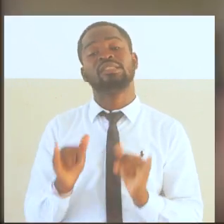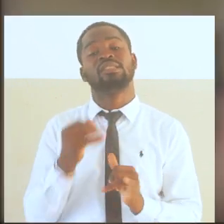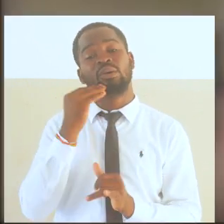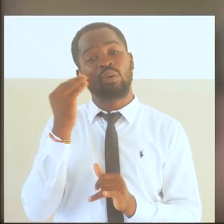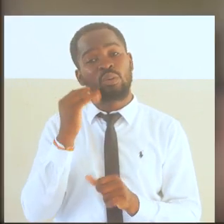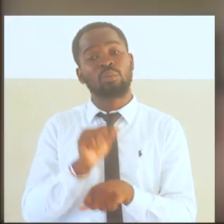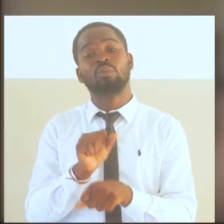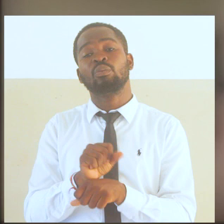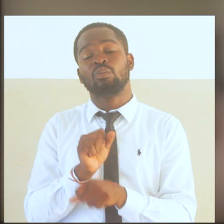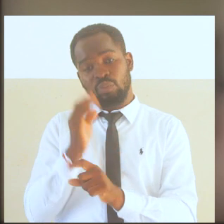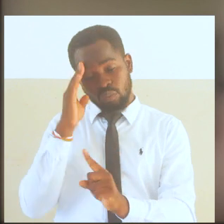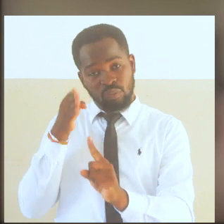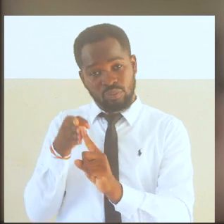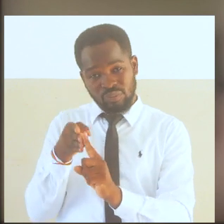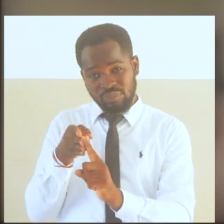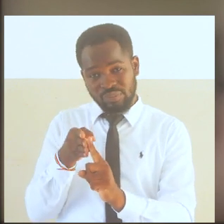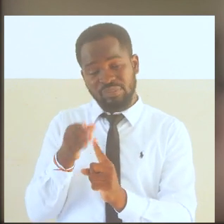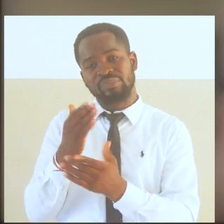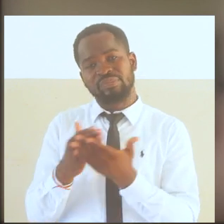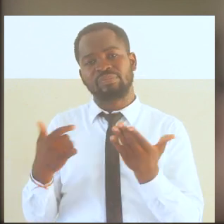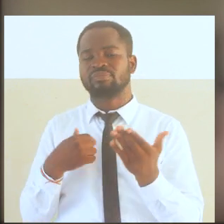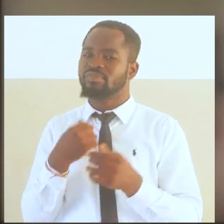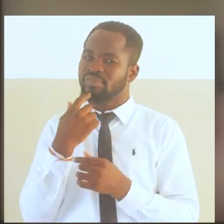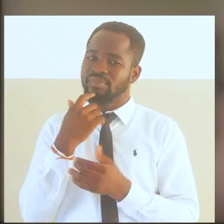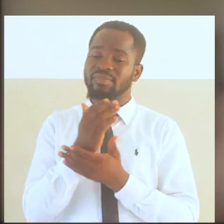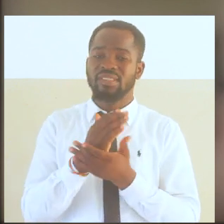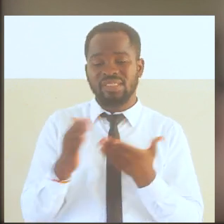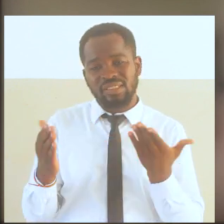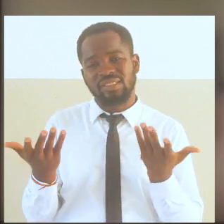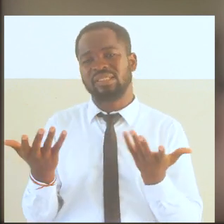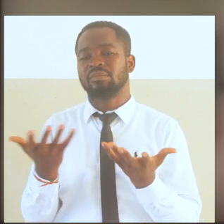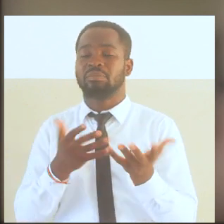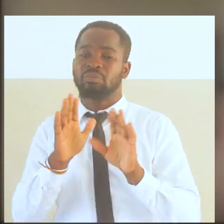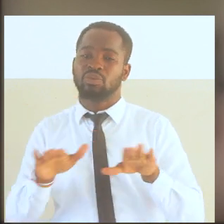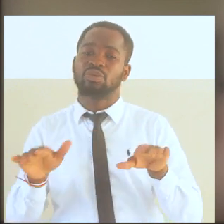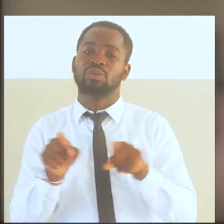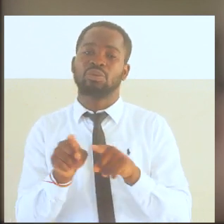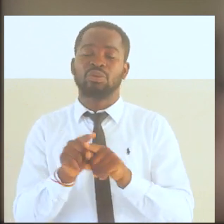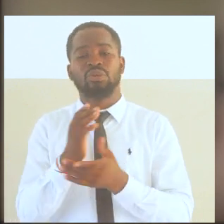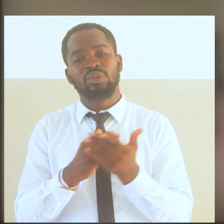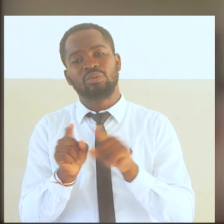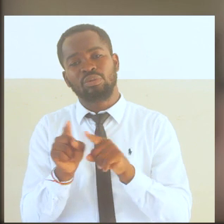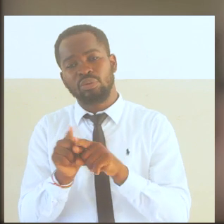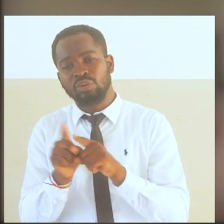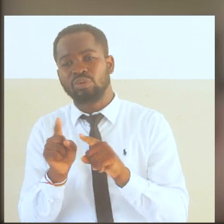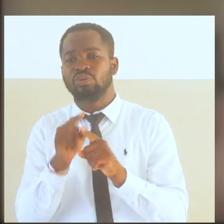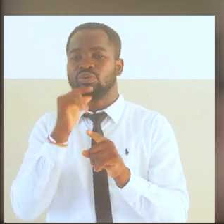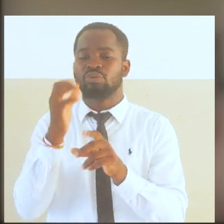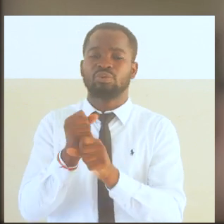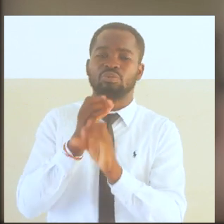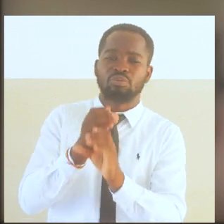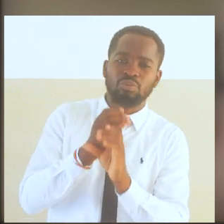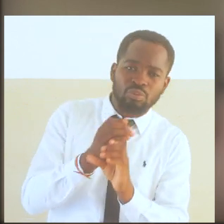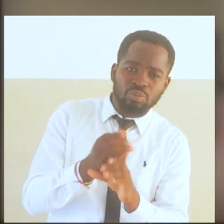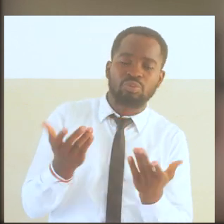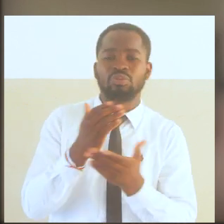a point, it was affecting my work. At that time, I was a head teacher.